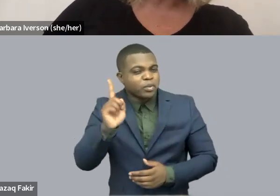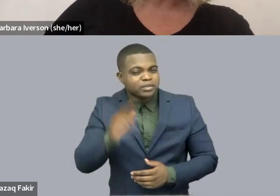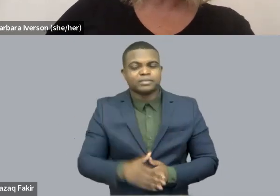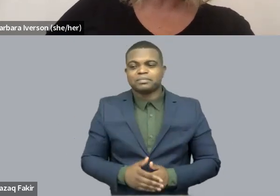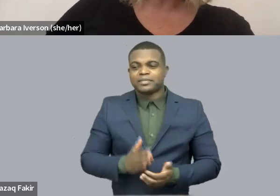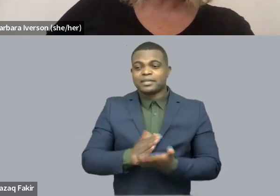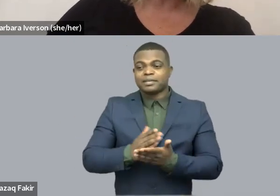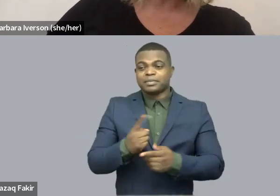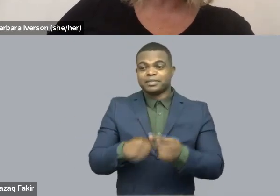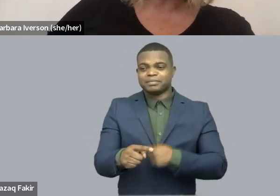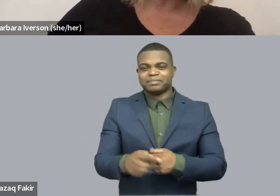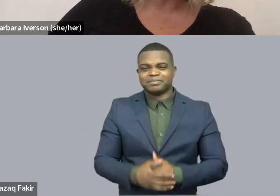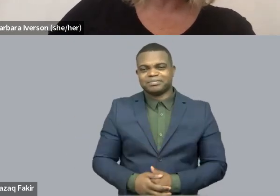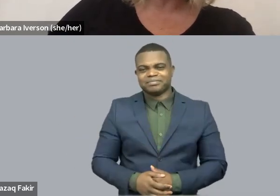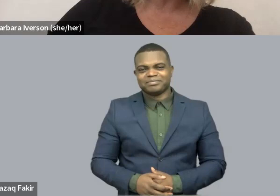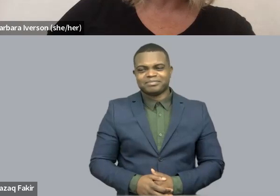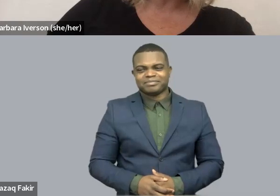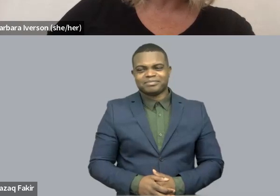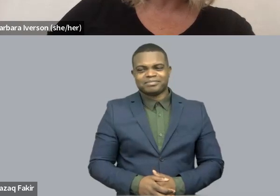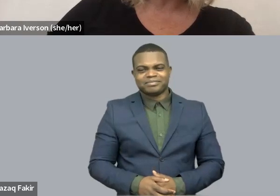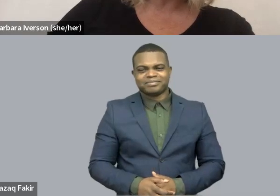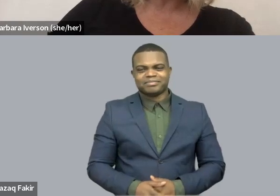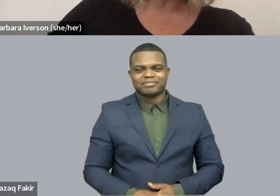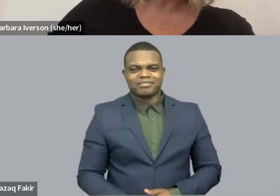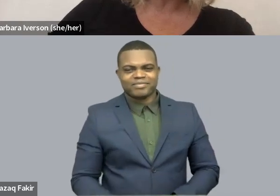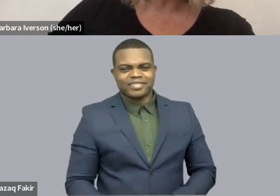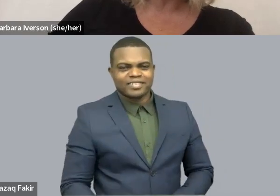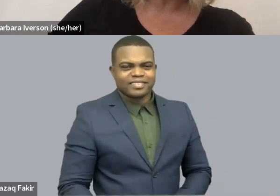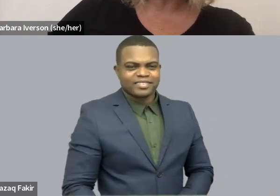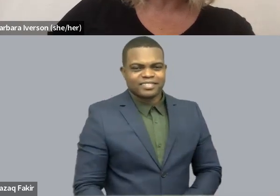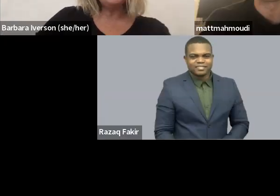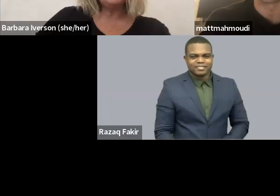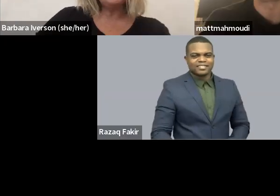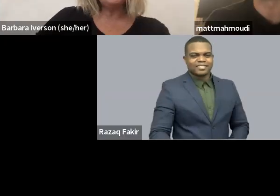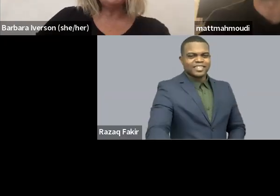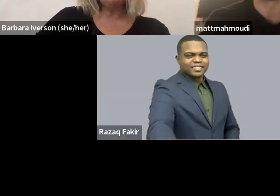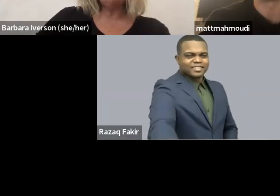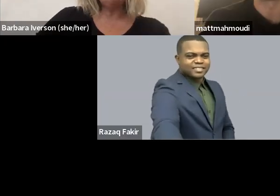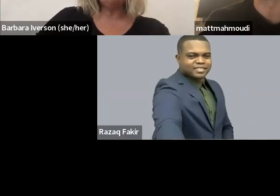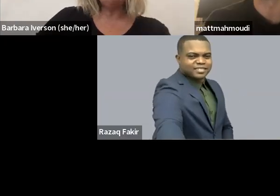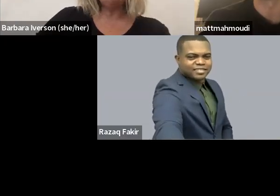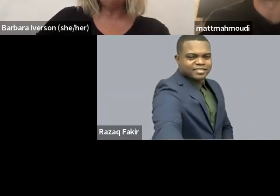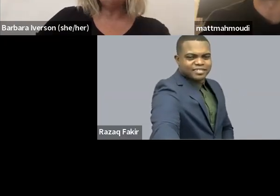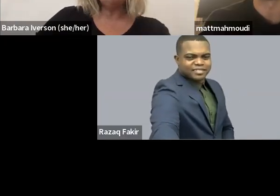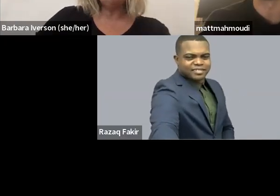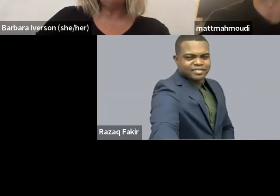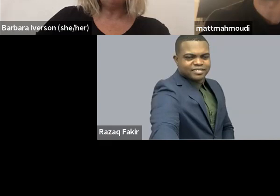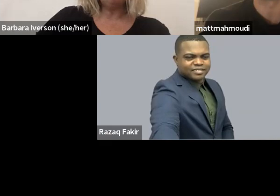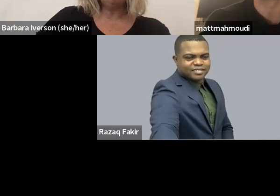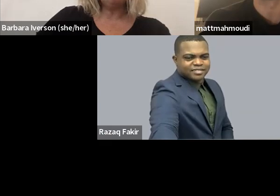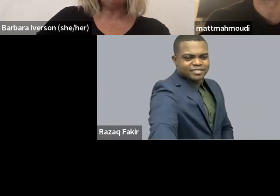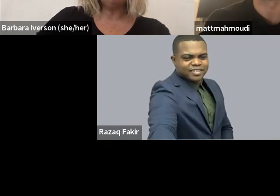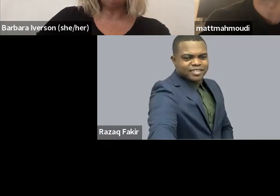Thank you, Francesca. I hear you on capacity building. I think I like to